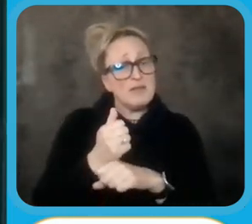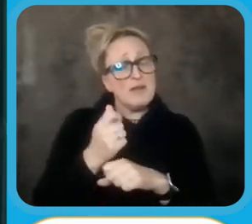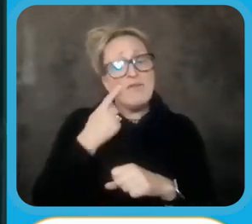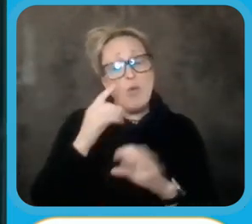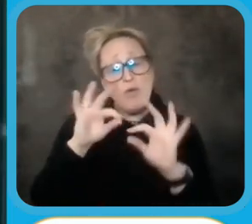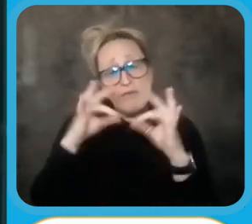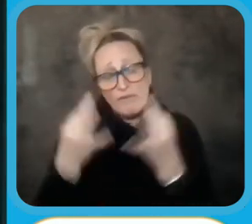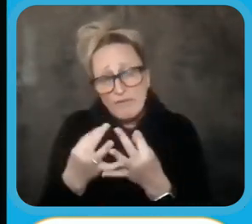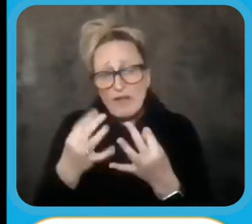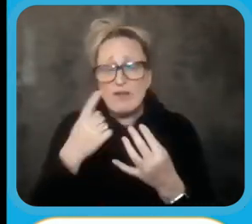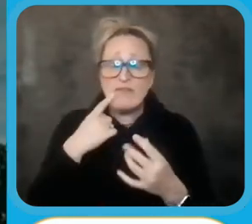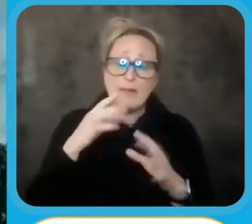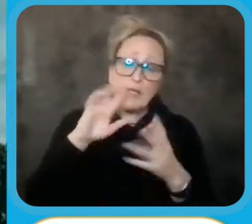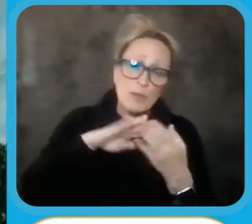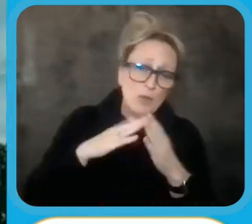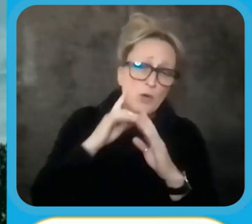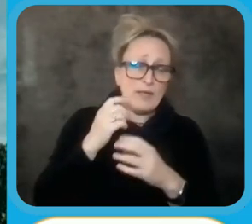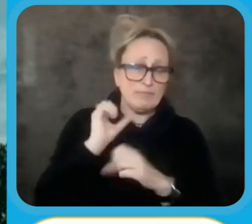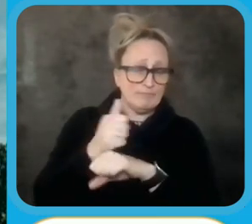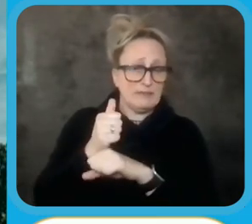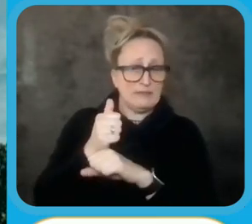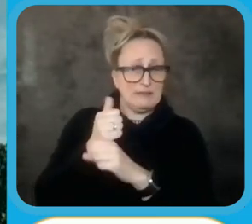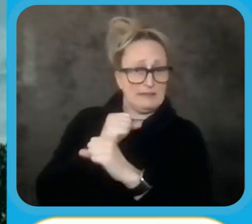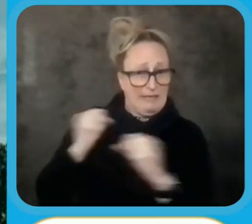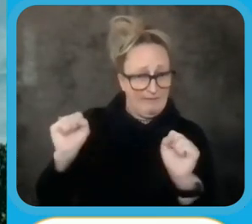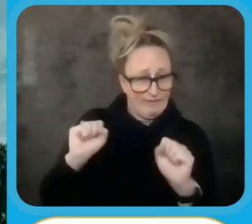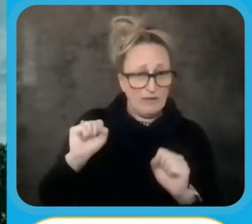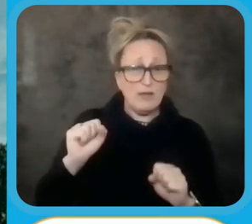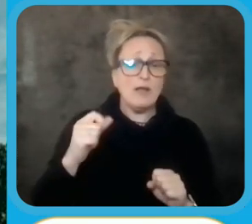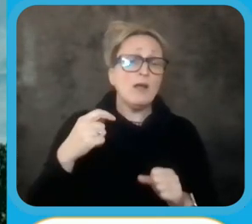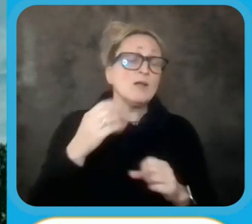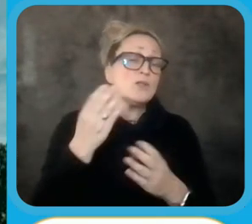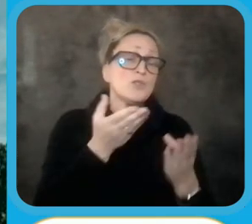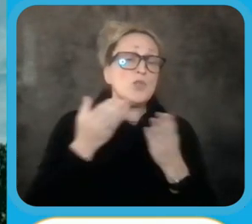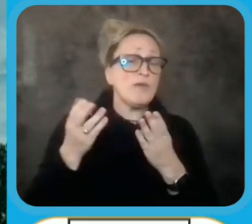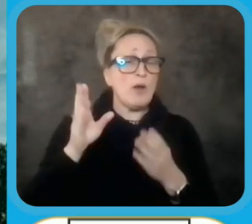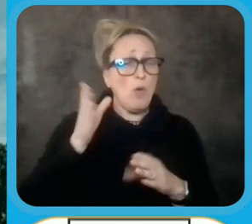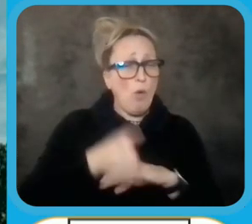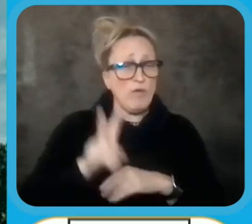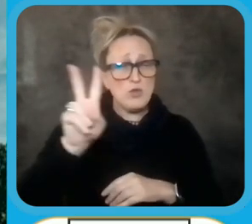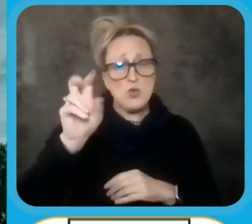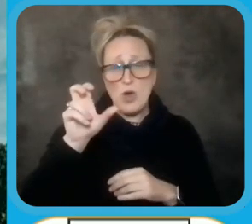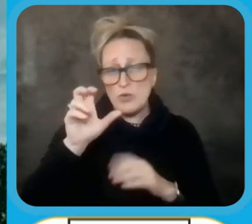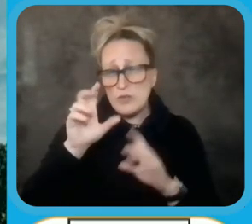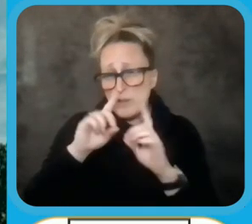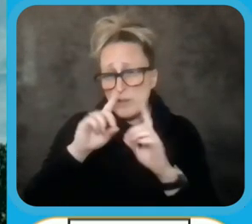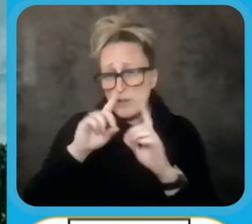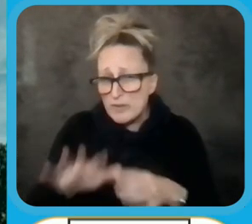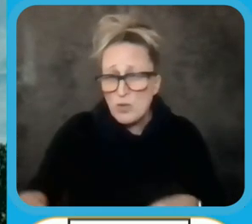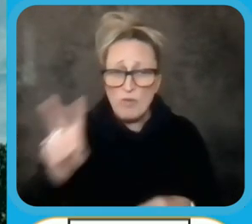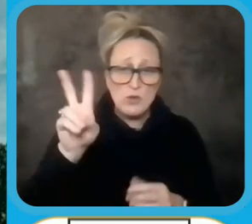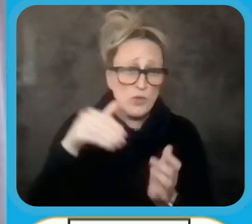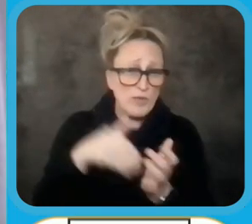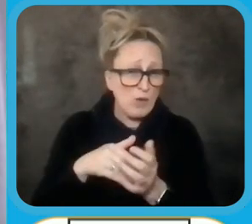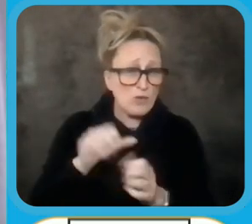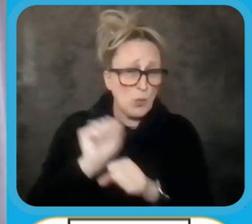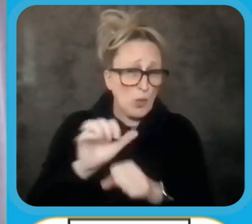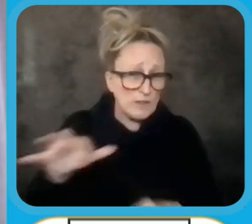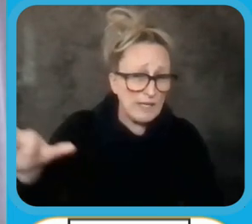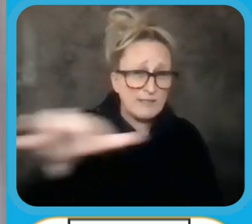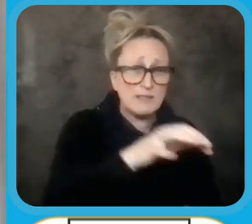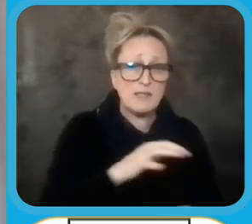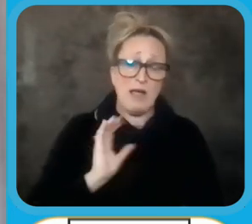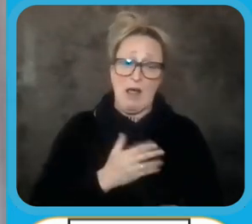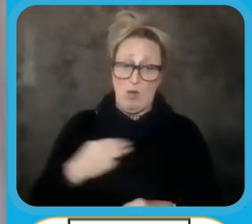families and our communities. Serving the Golden State in more than 200 departments and over 2,000 work sites, our